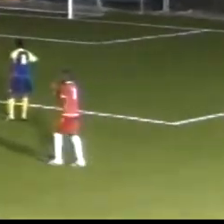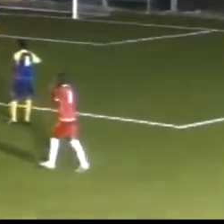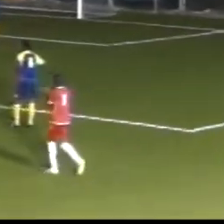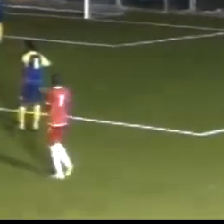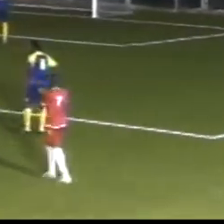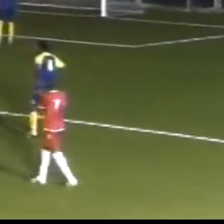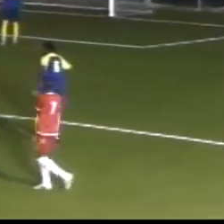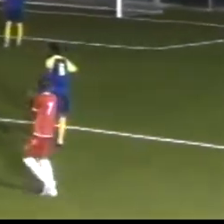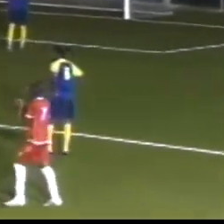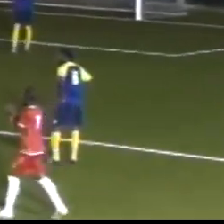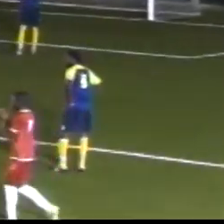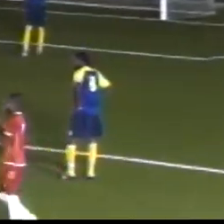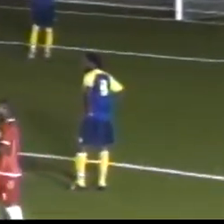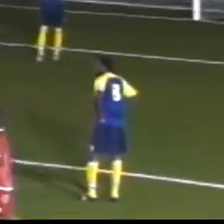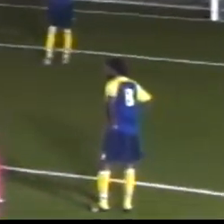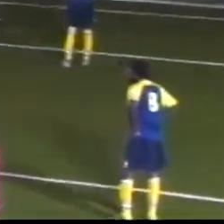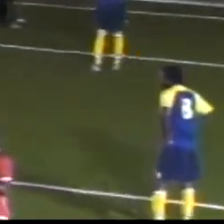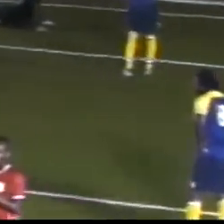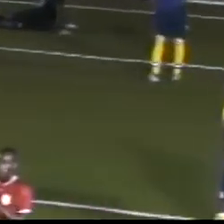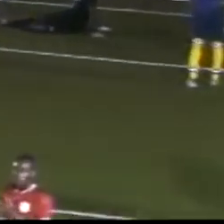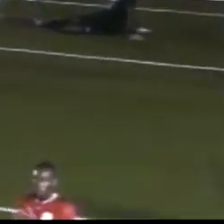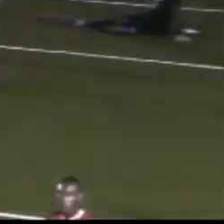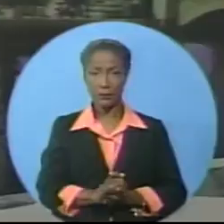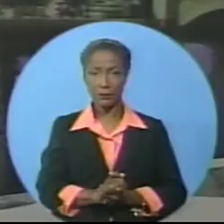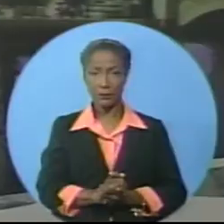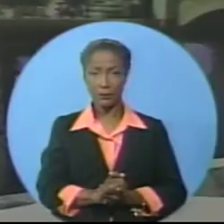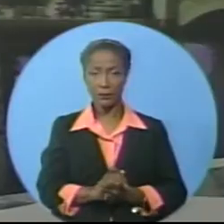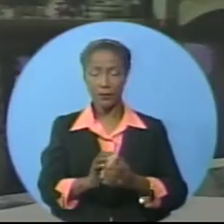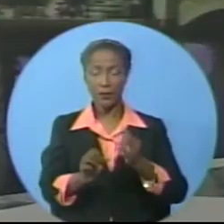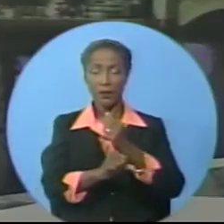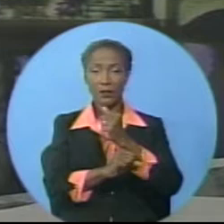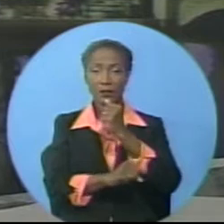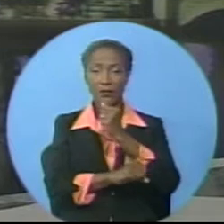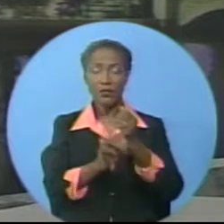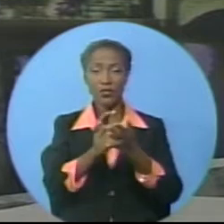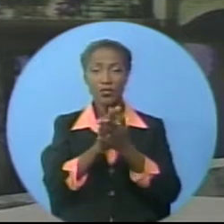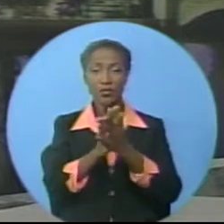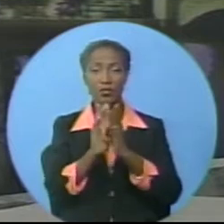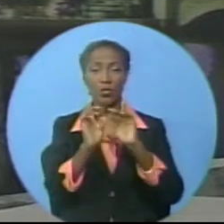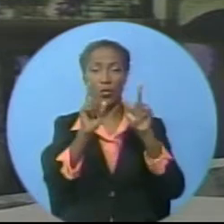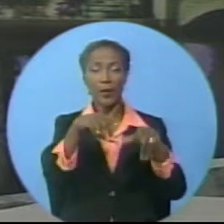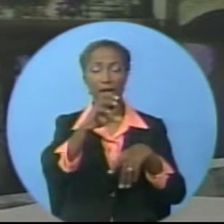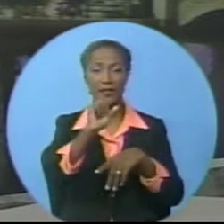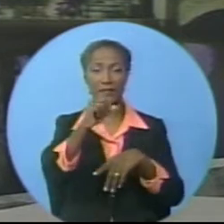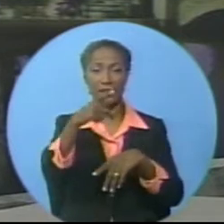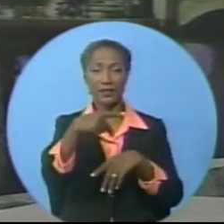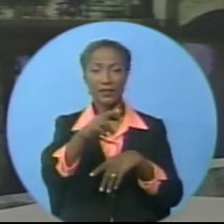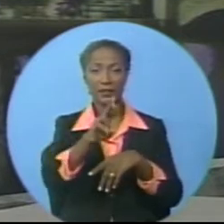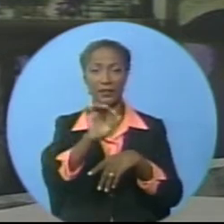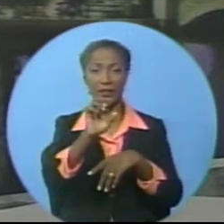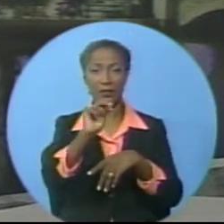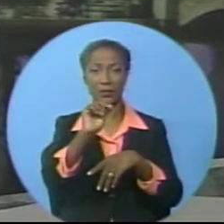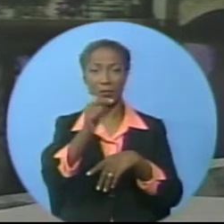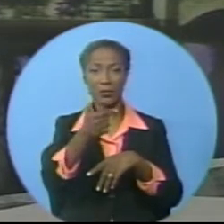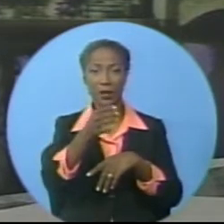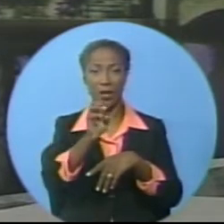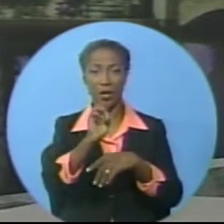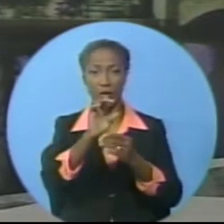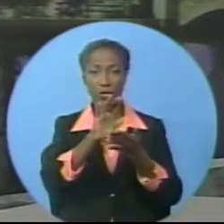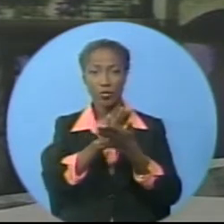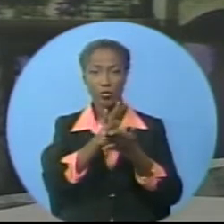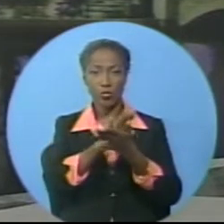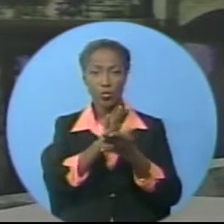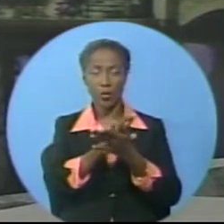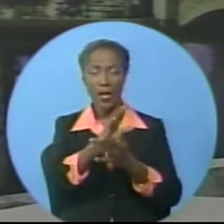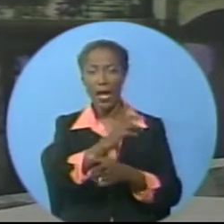minute equalizer to seal the draw at 1-0. Foundation went to Springer Memorial and dismantled the home team